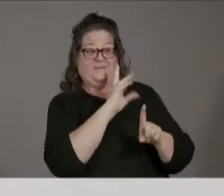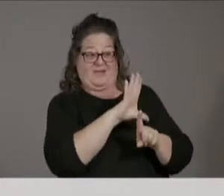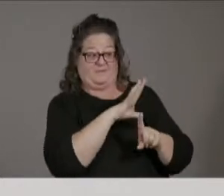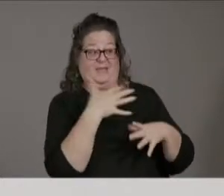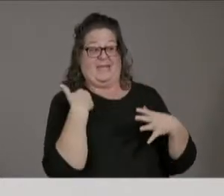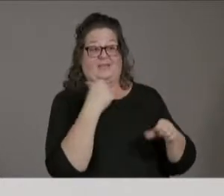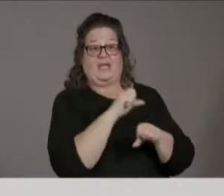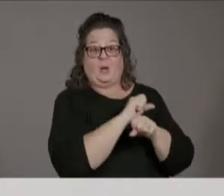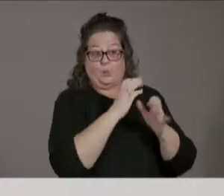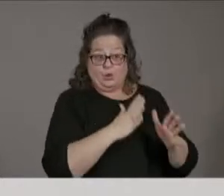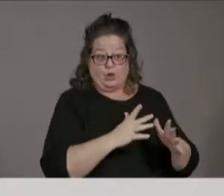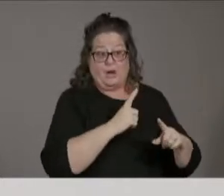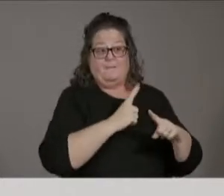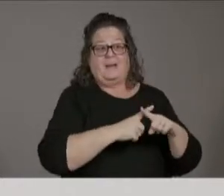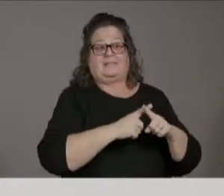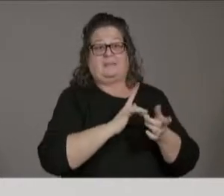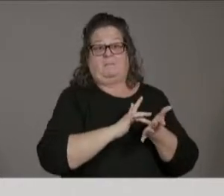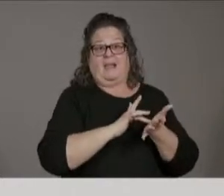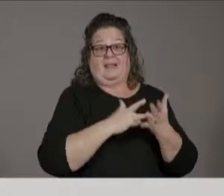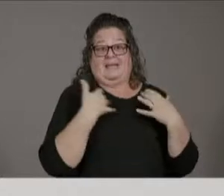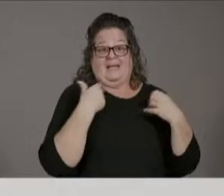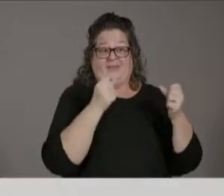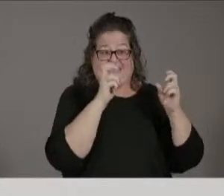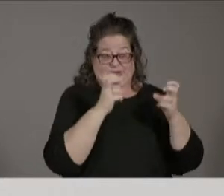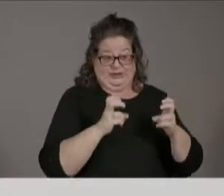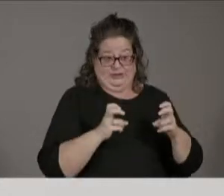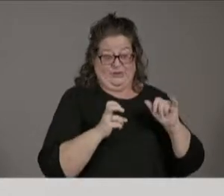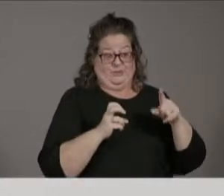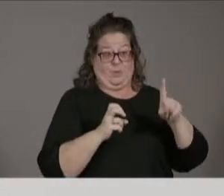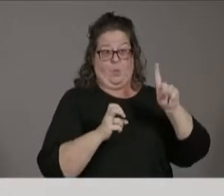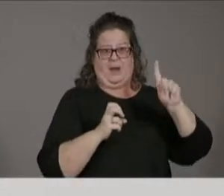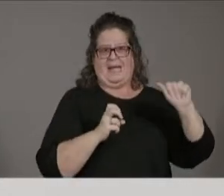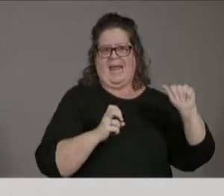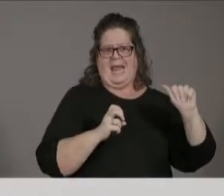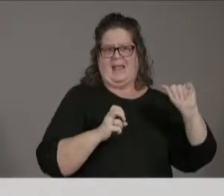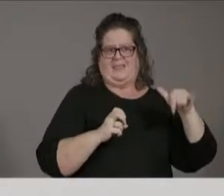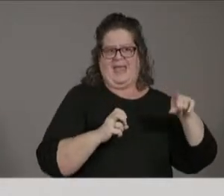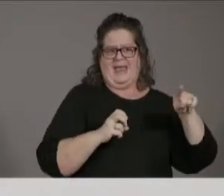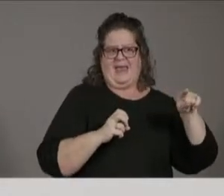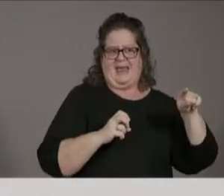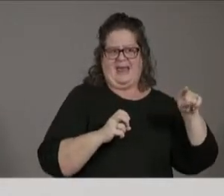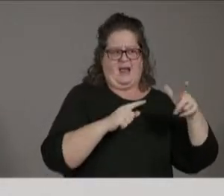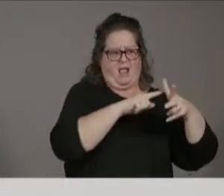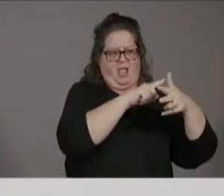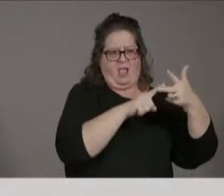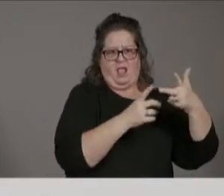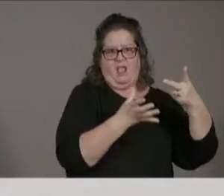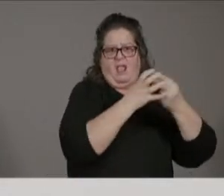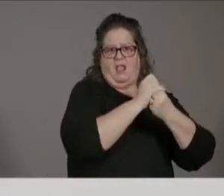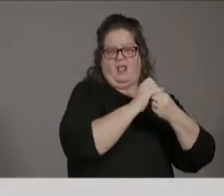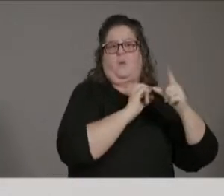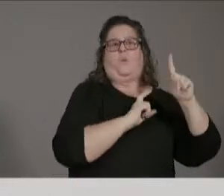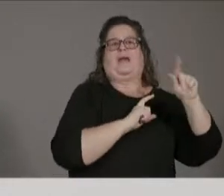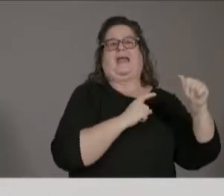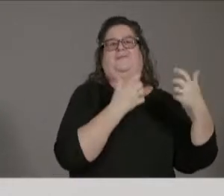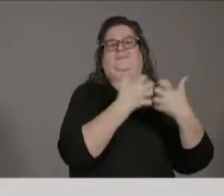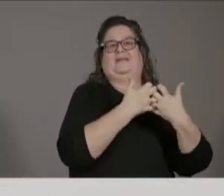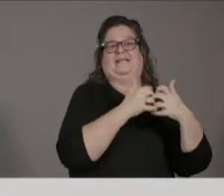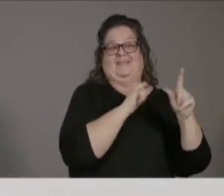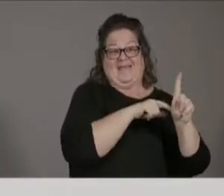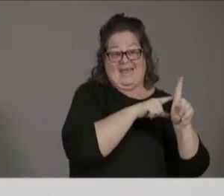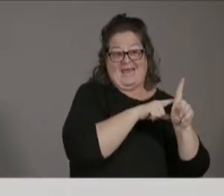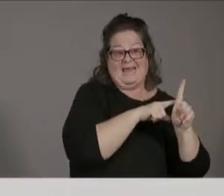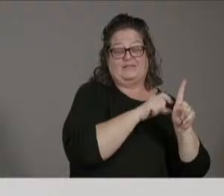medical conditions, and they're going to be 1A because of their profession. So you would be media communications, which